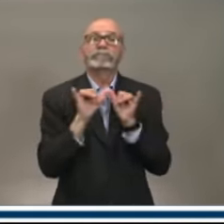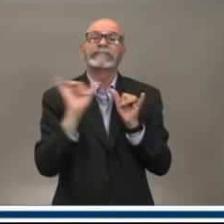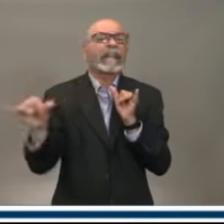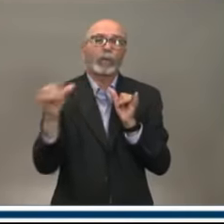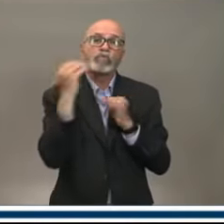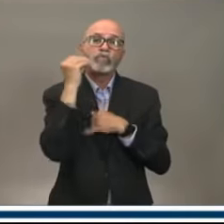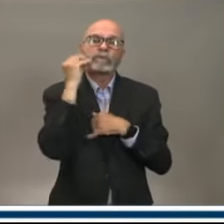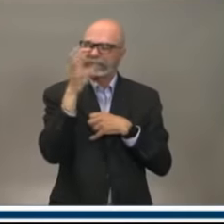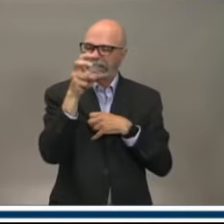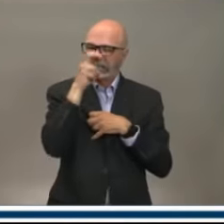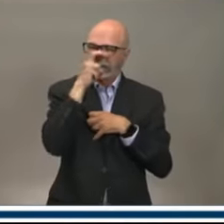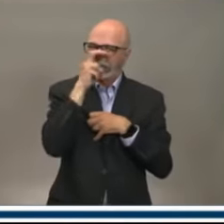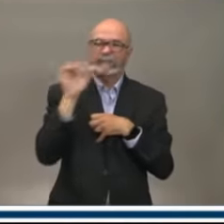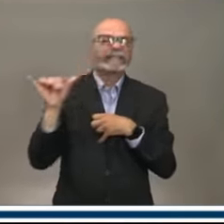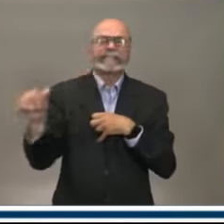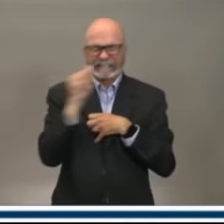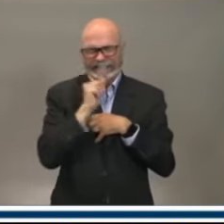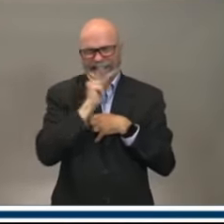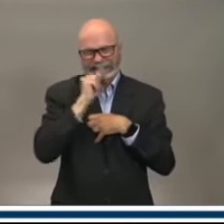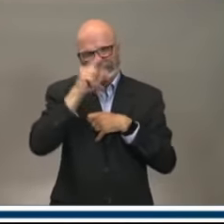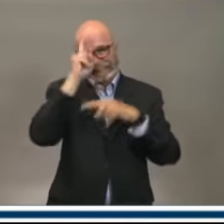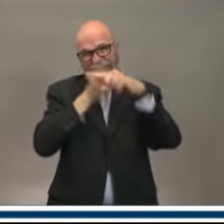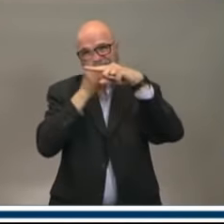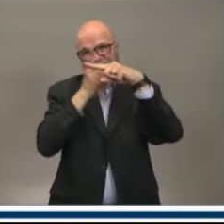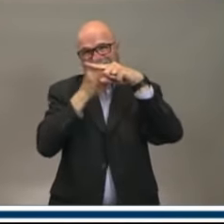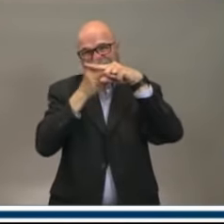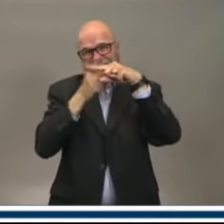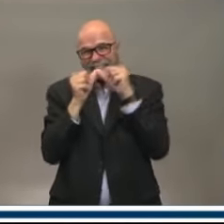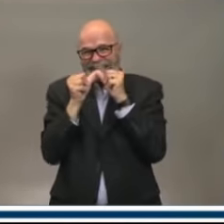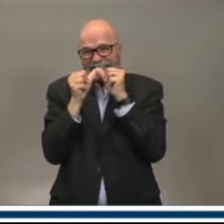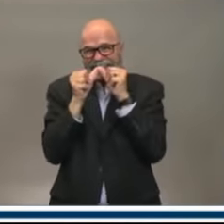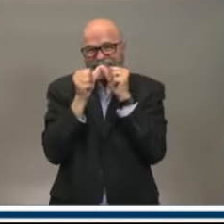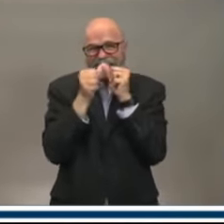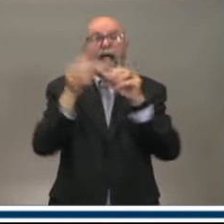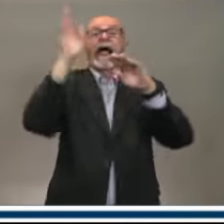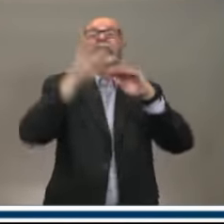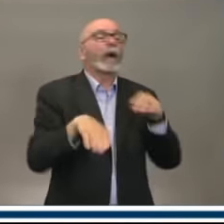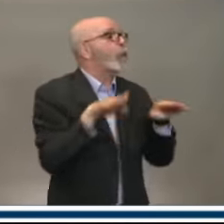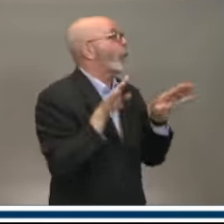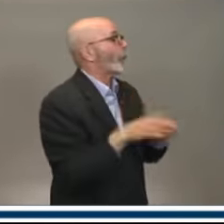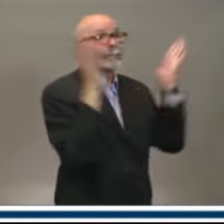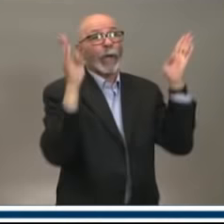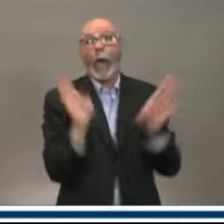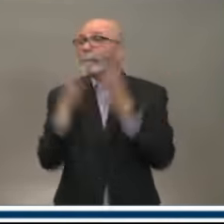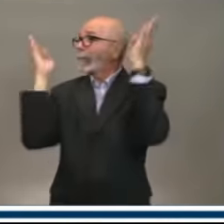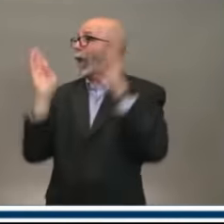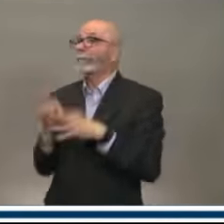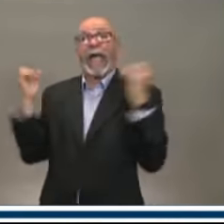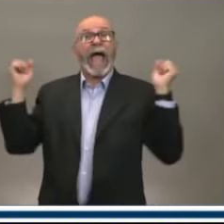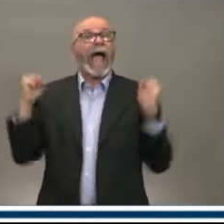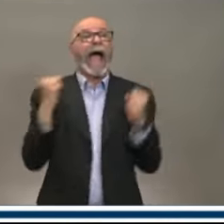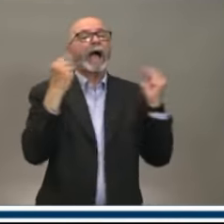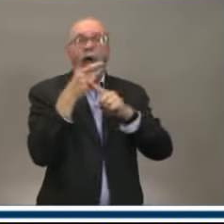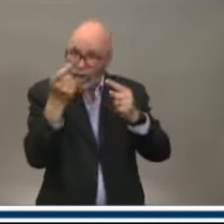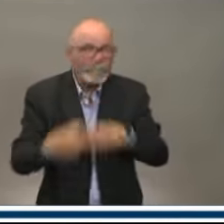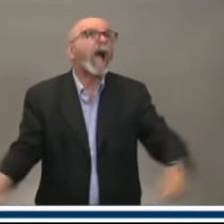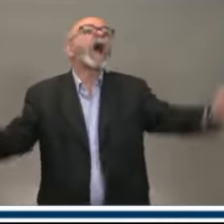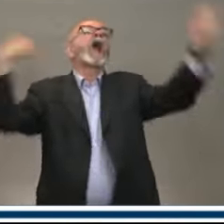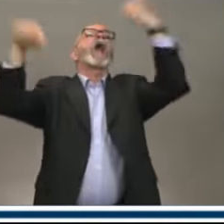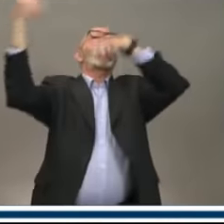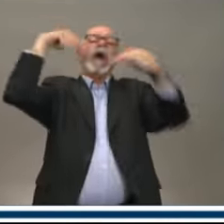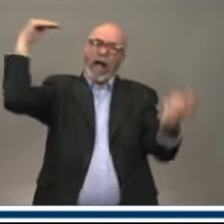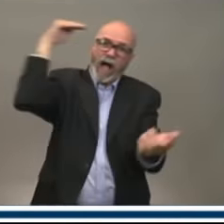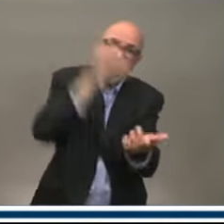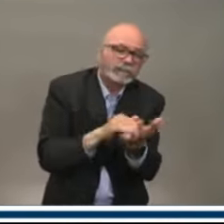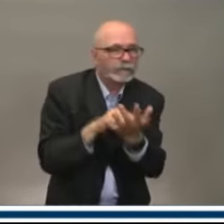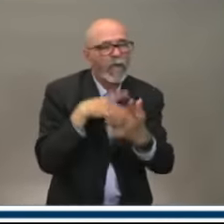pain for a little longer than run the risk of opening too early and then have to re-implement stronger measures. So slow and steady